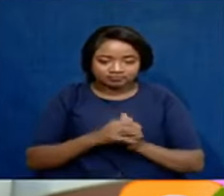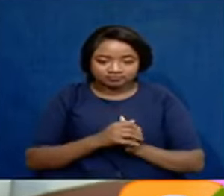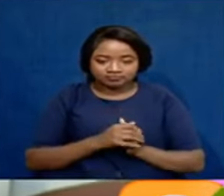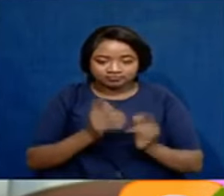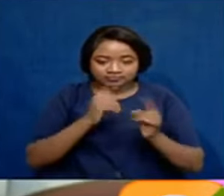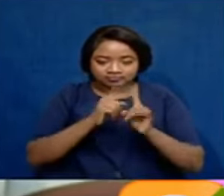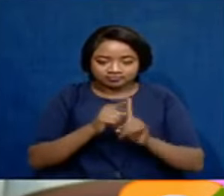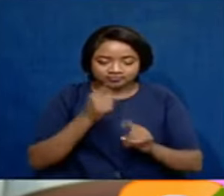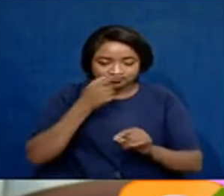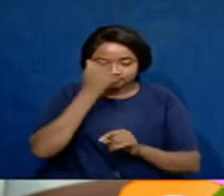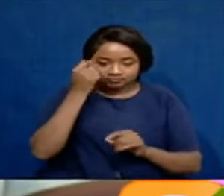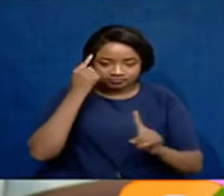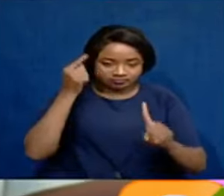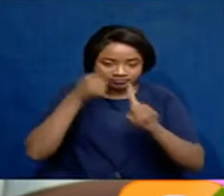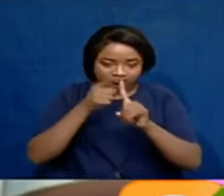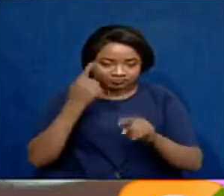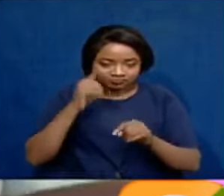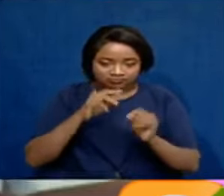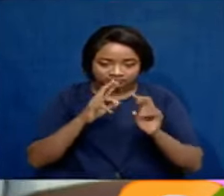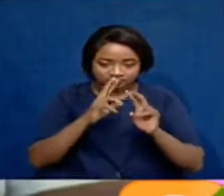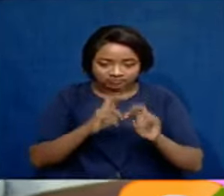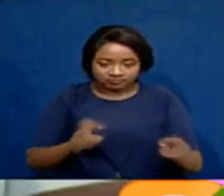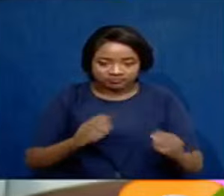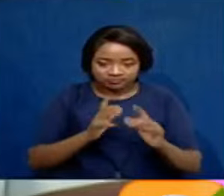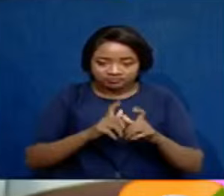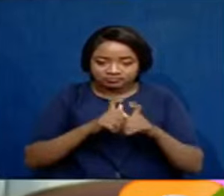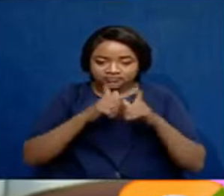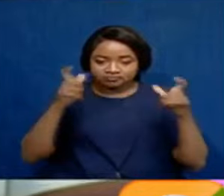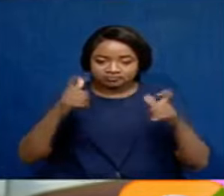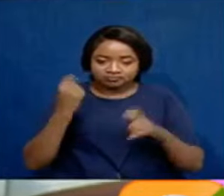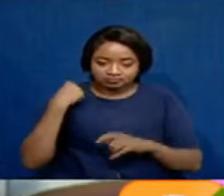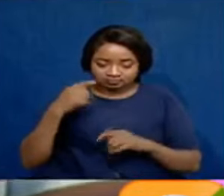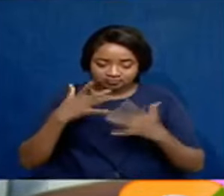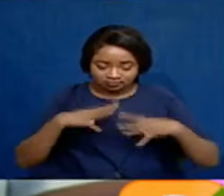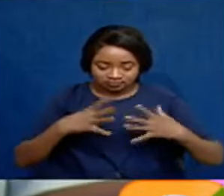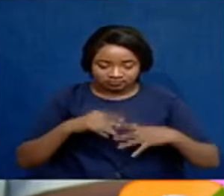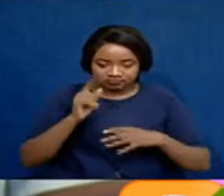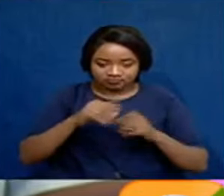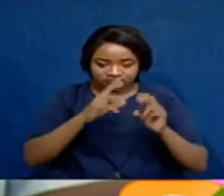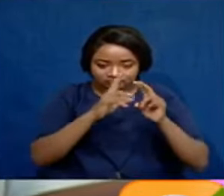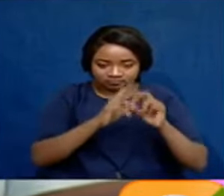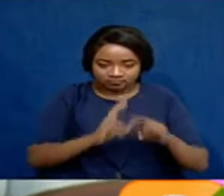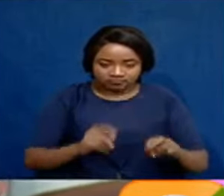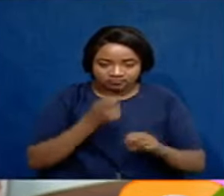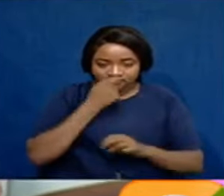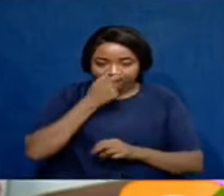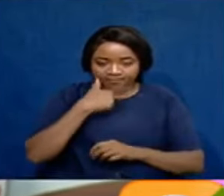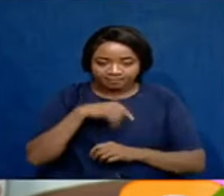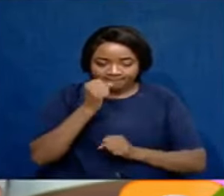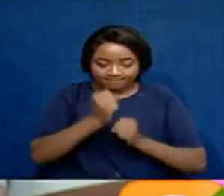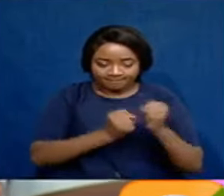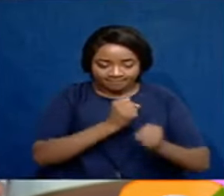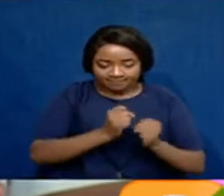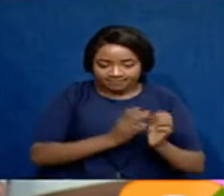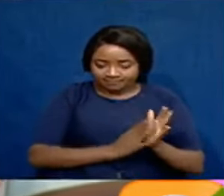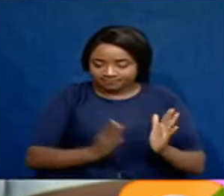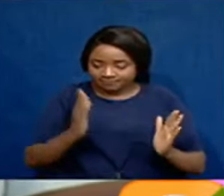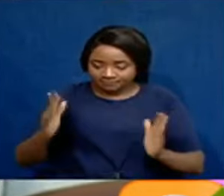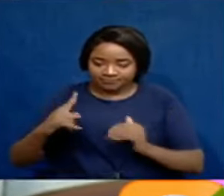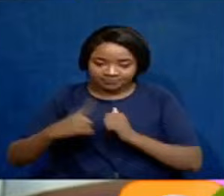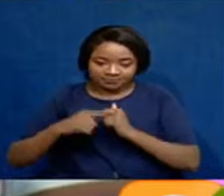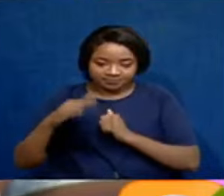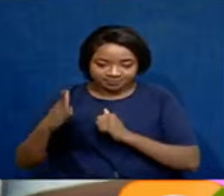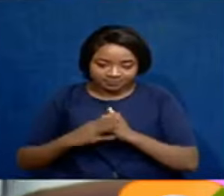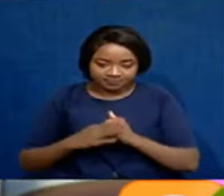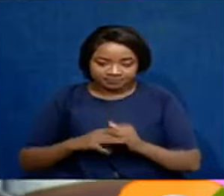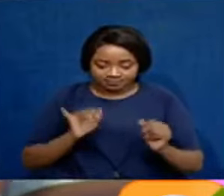of screening, the biggest population that must be screened is if you are between the age of 55 and the age of 69. Though